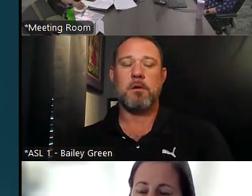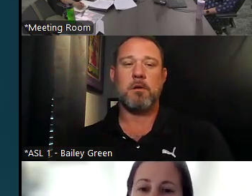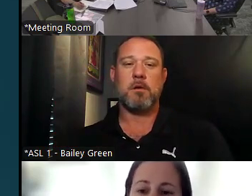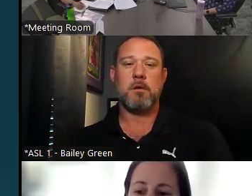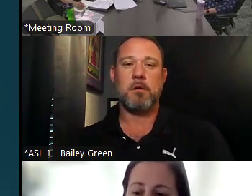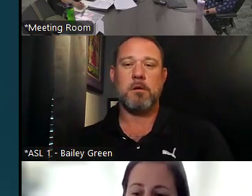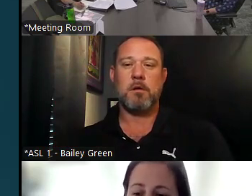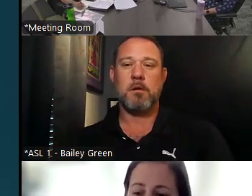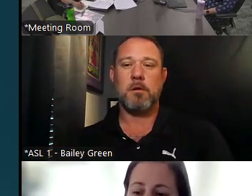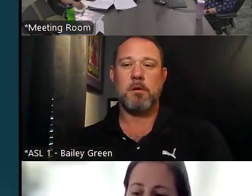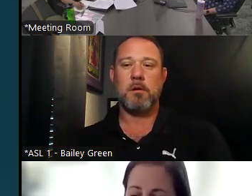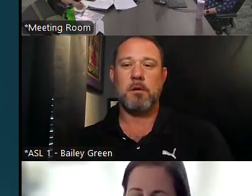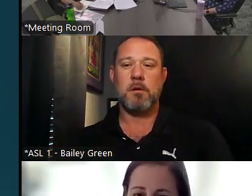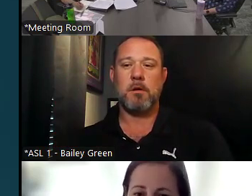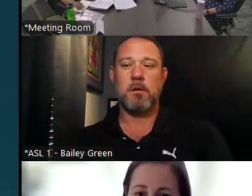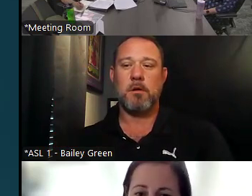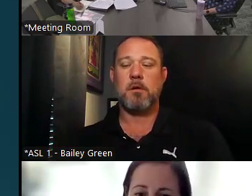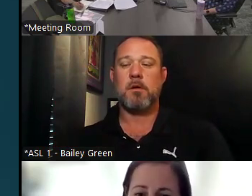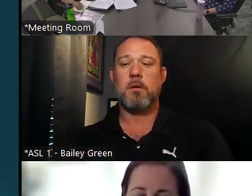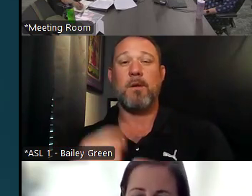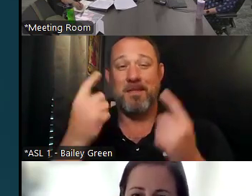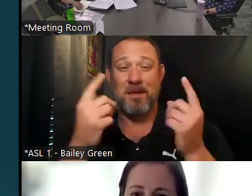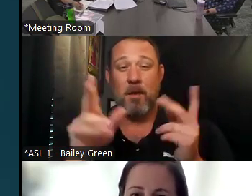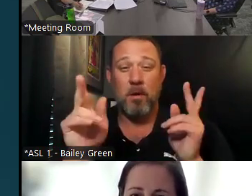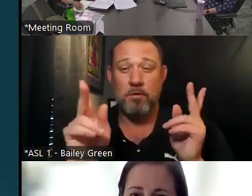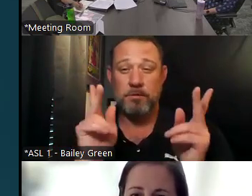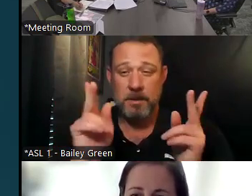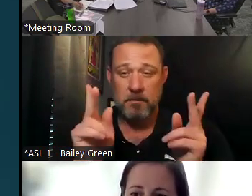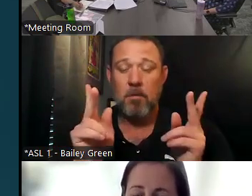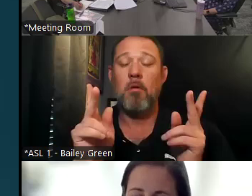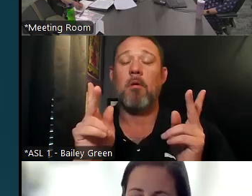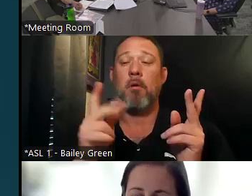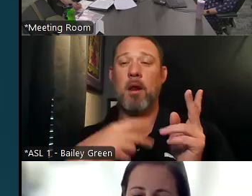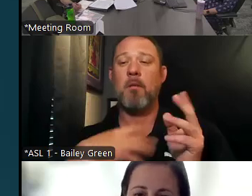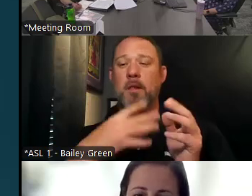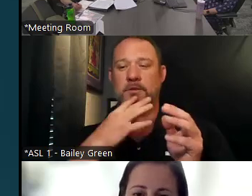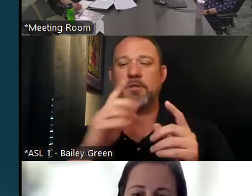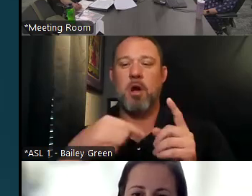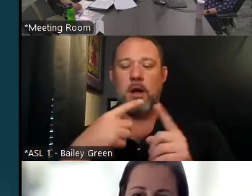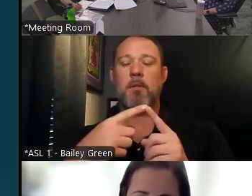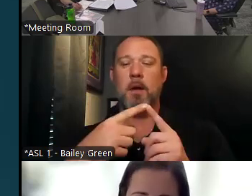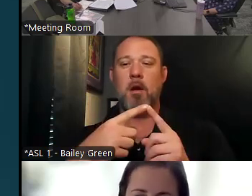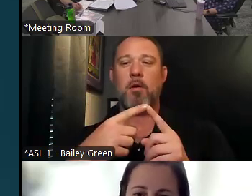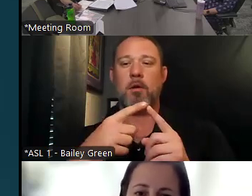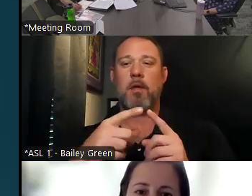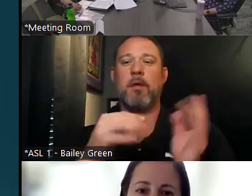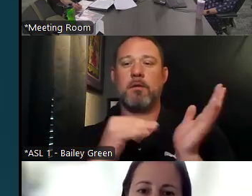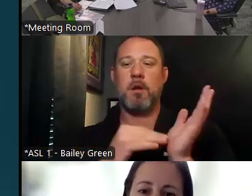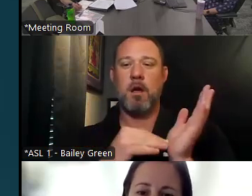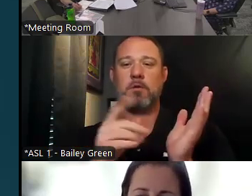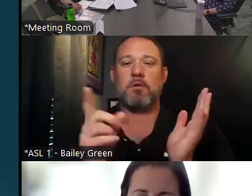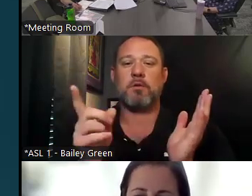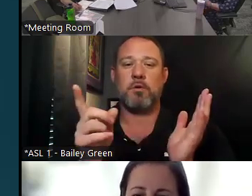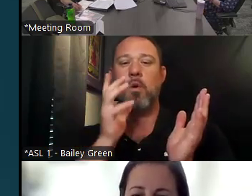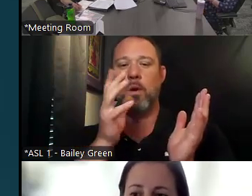When we think about those people, and actually I'm going to skip this since Elena's here, and I believe she's talking about this. Elena, Dr. Portocolone, who's